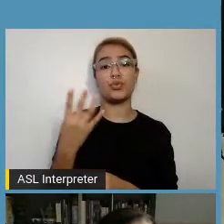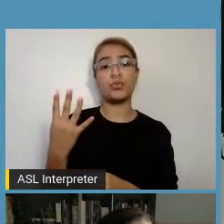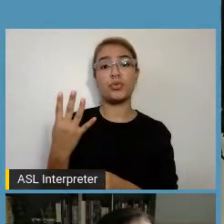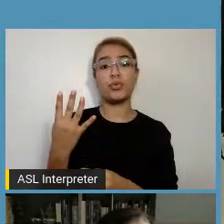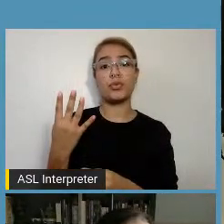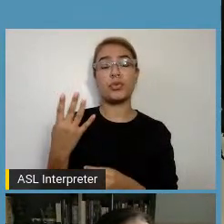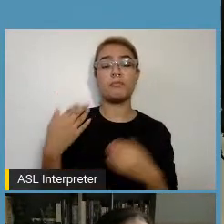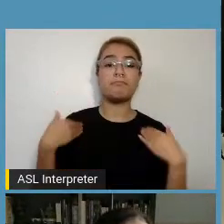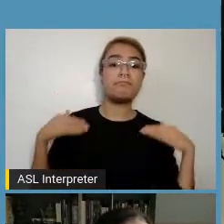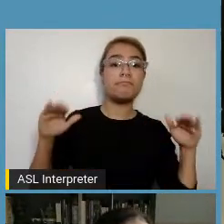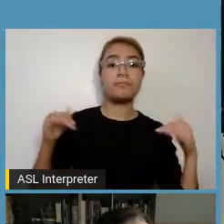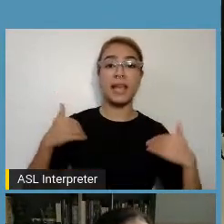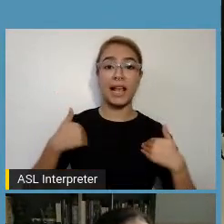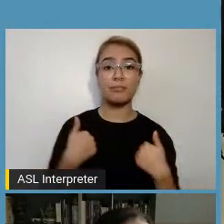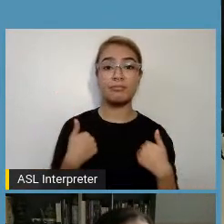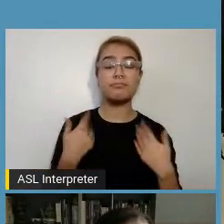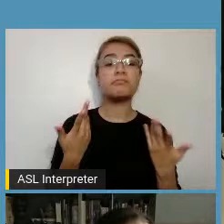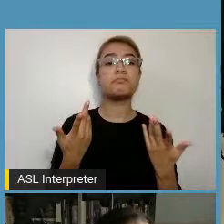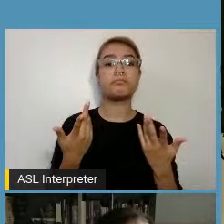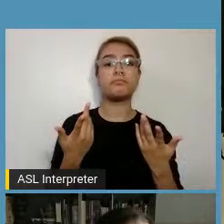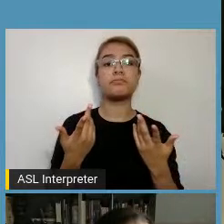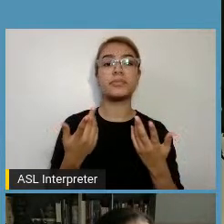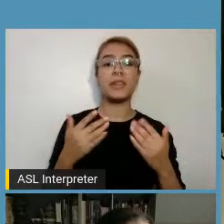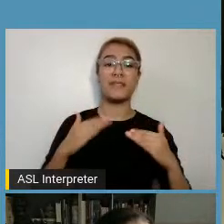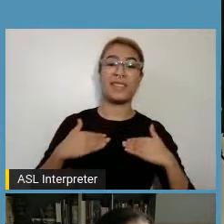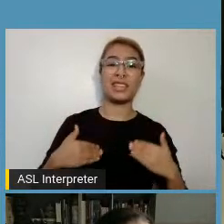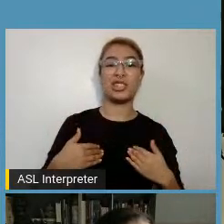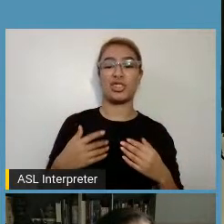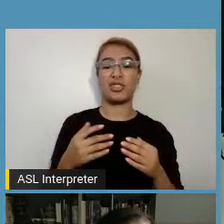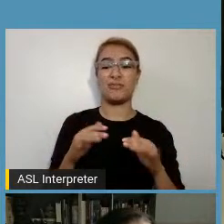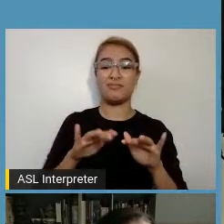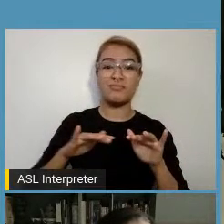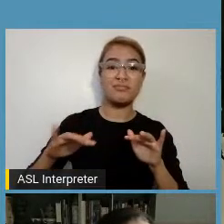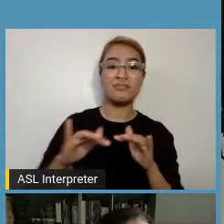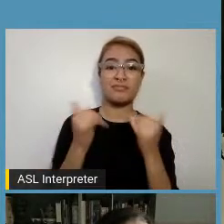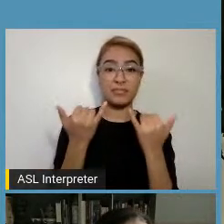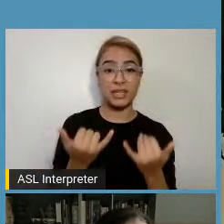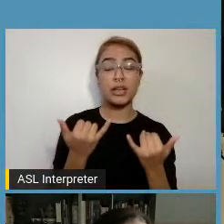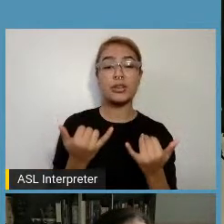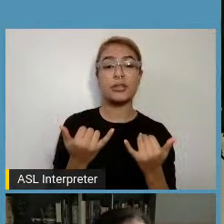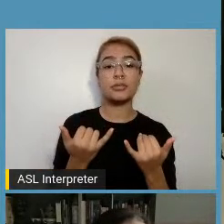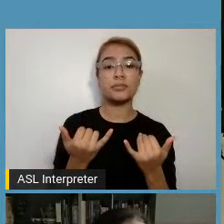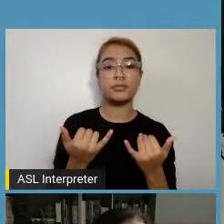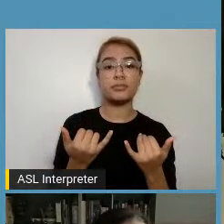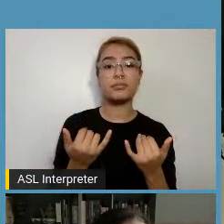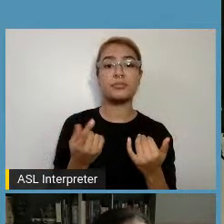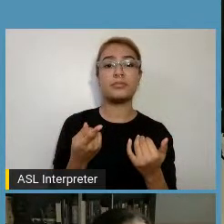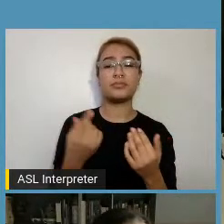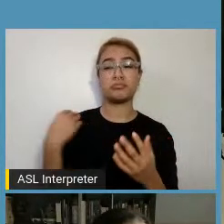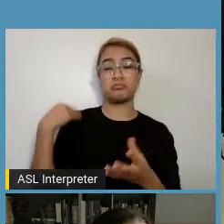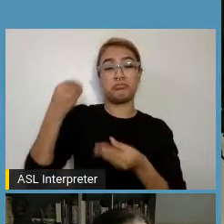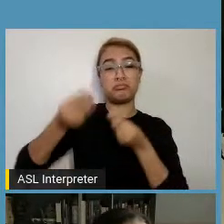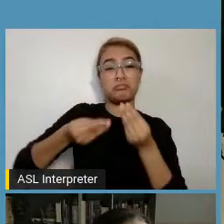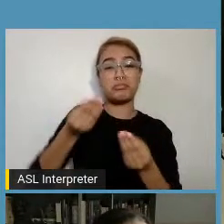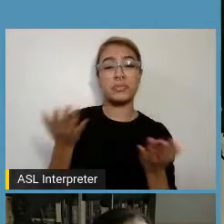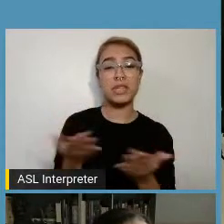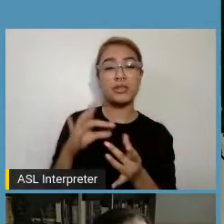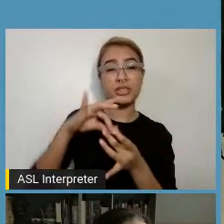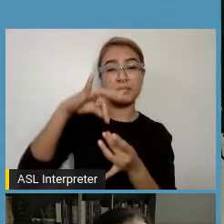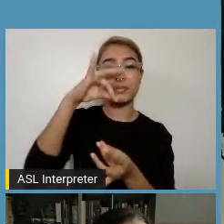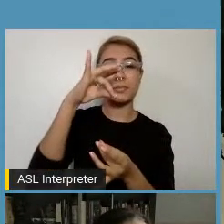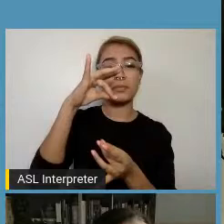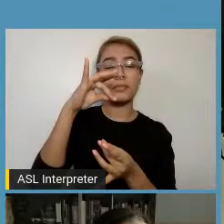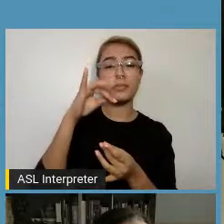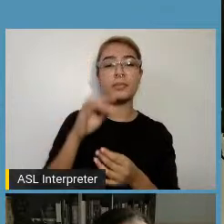waterbound. We honor their memory, their physical presence in our state today, their ancestors' presence here in spirit, and we